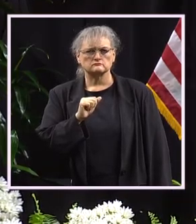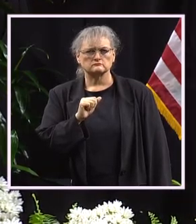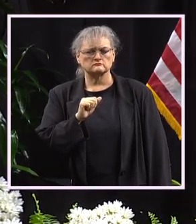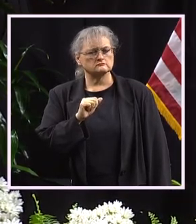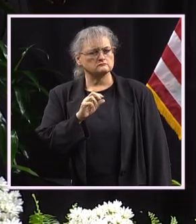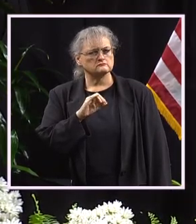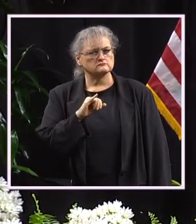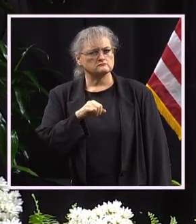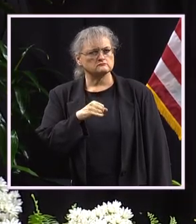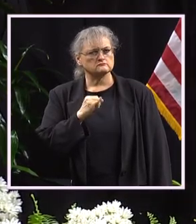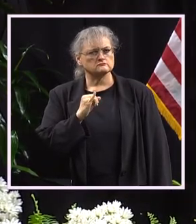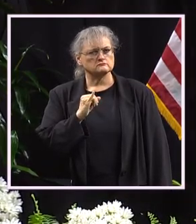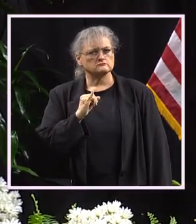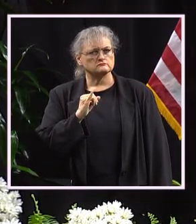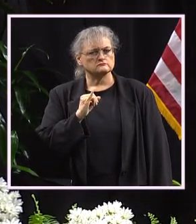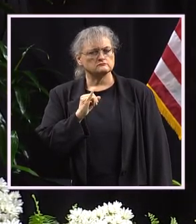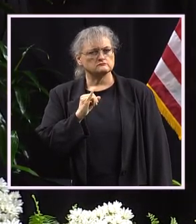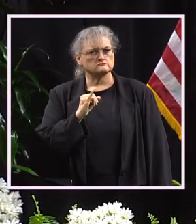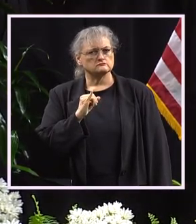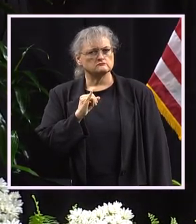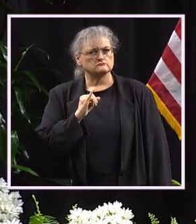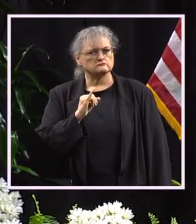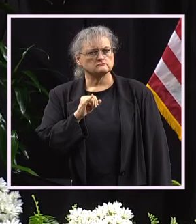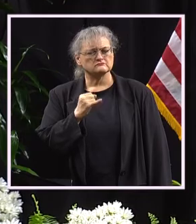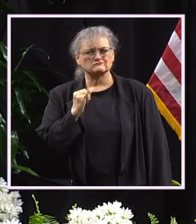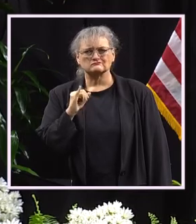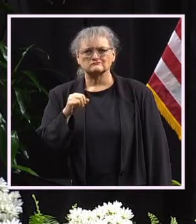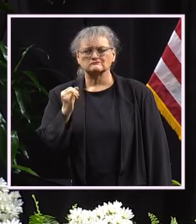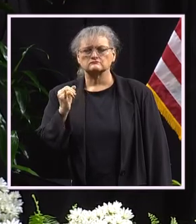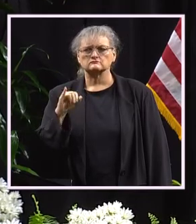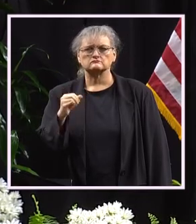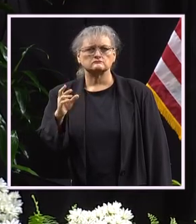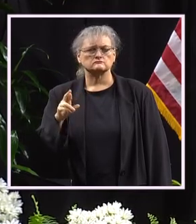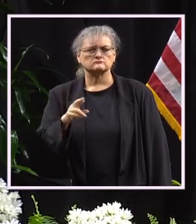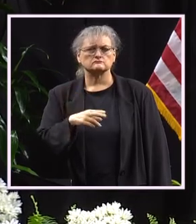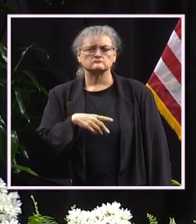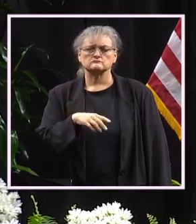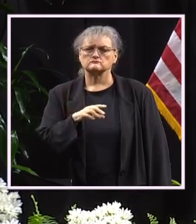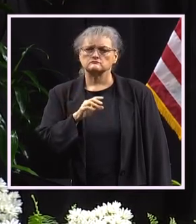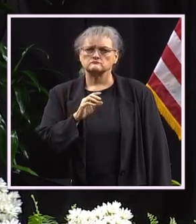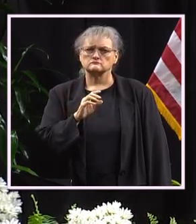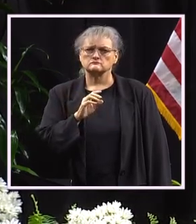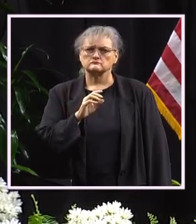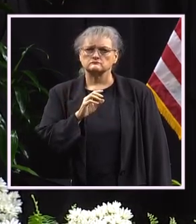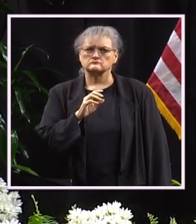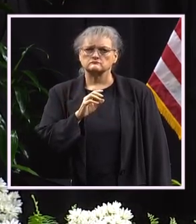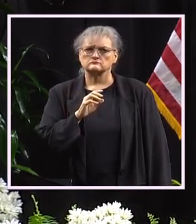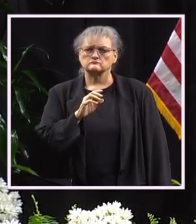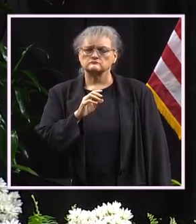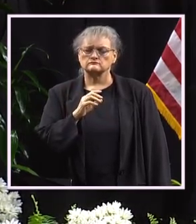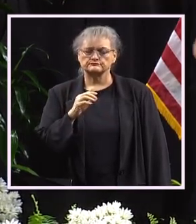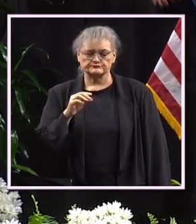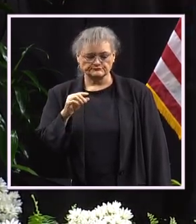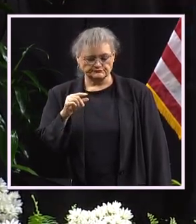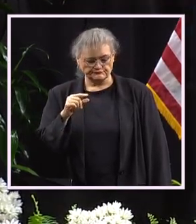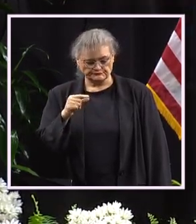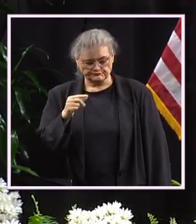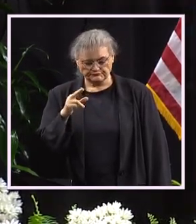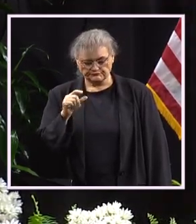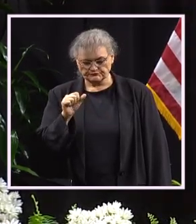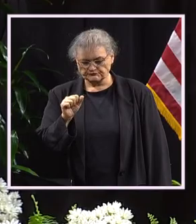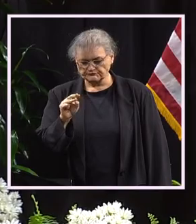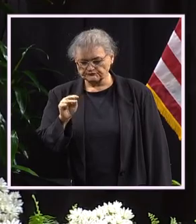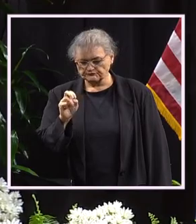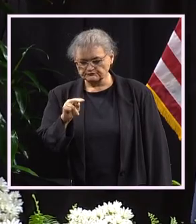Joan Nuajrim. Joaquin Carlos Guzman. Hector Garcia, Master of